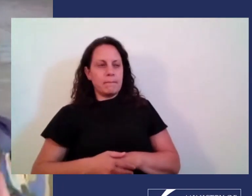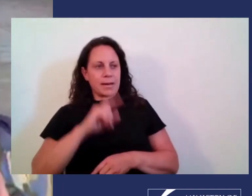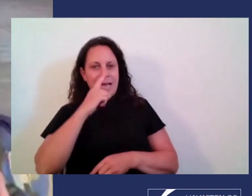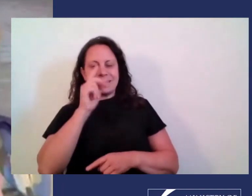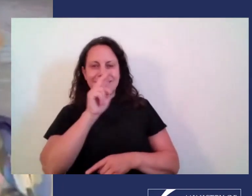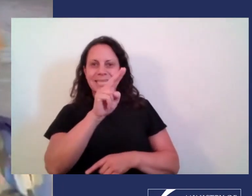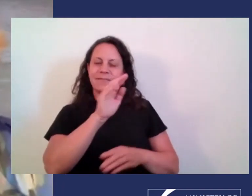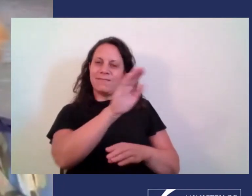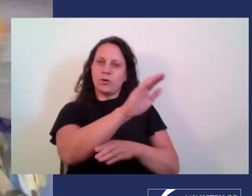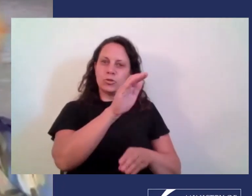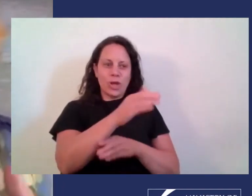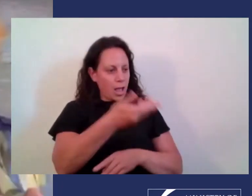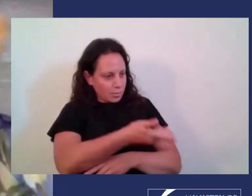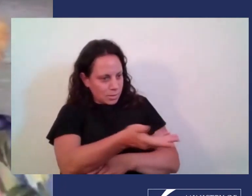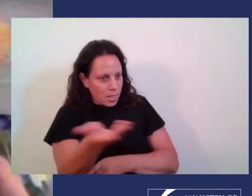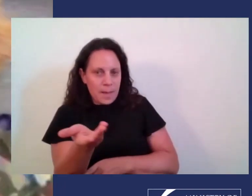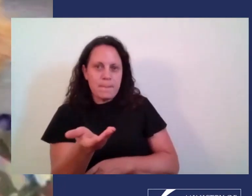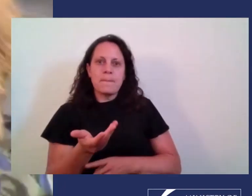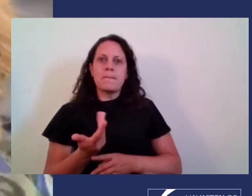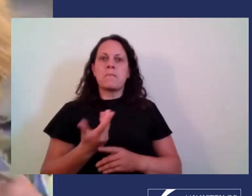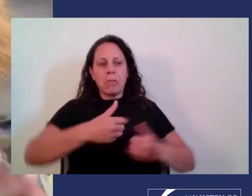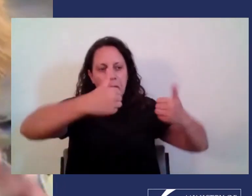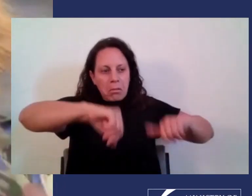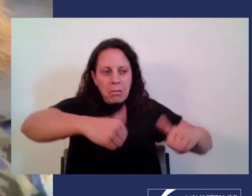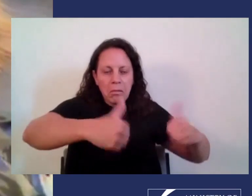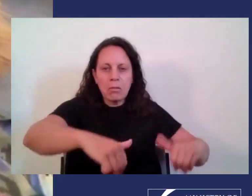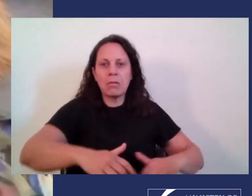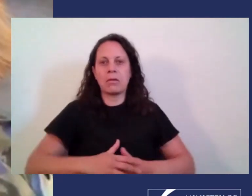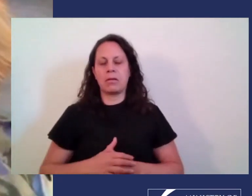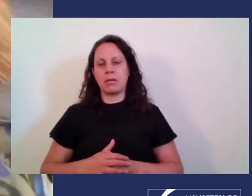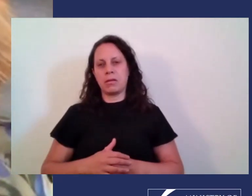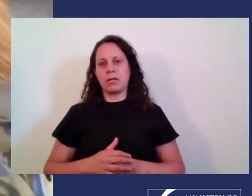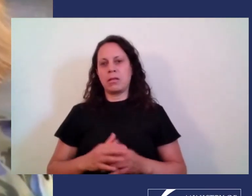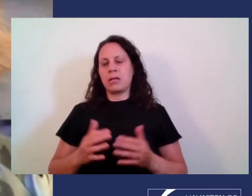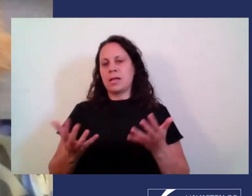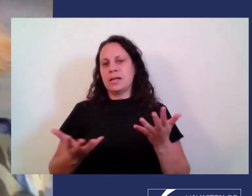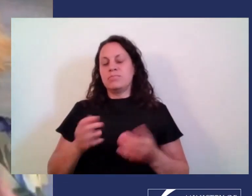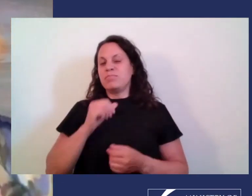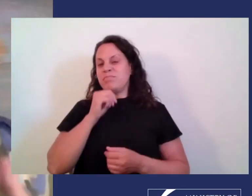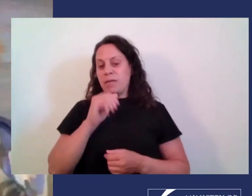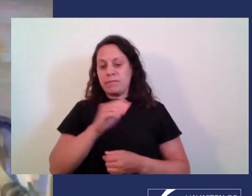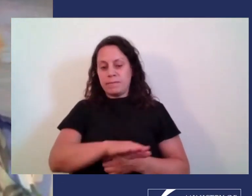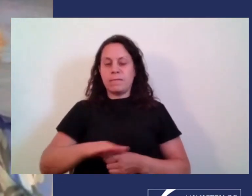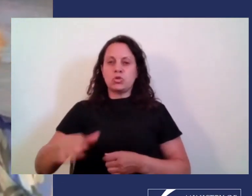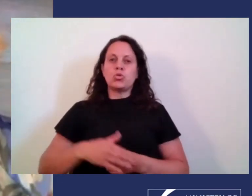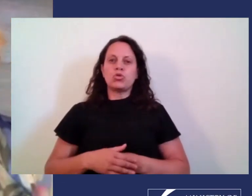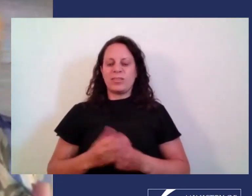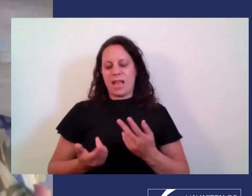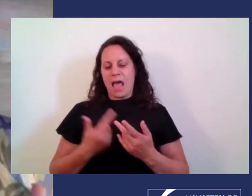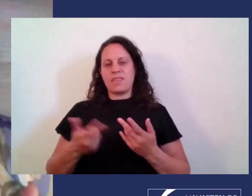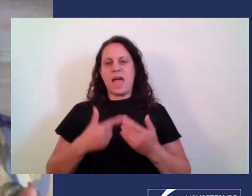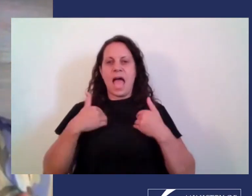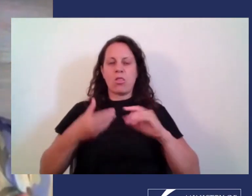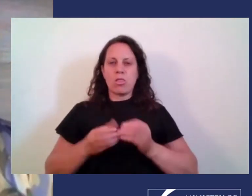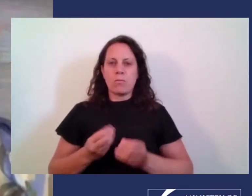the tamariki. Overall, we have some idea, the ones who already have pre-existing health conditions, but in general,